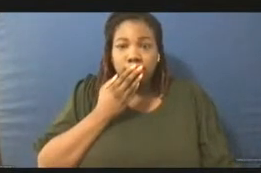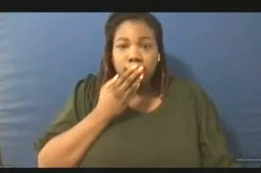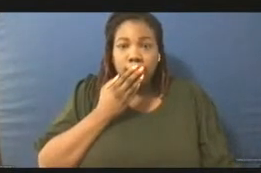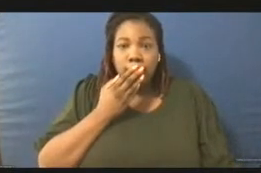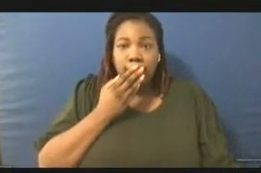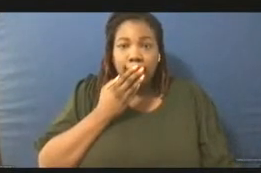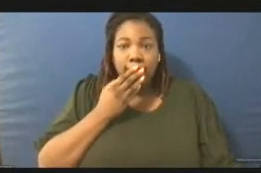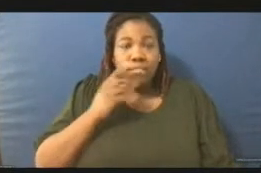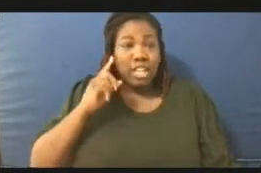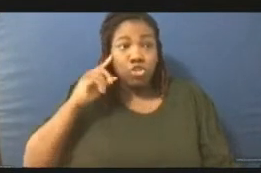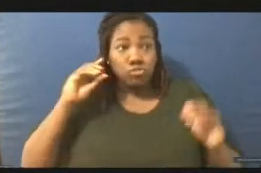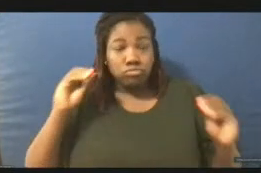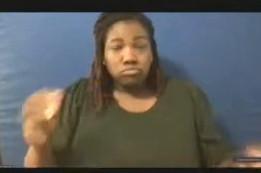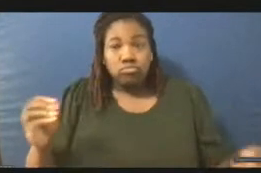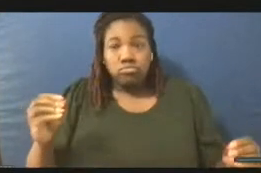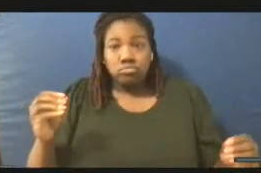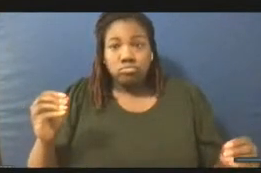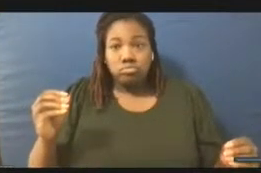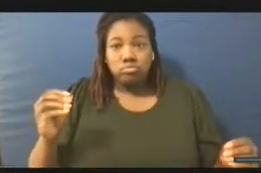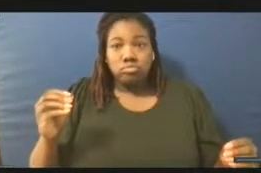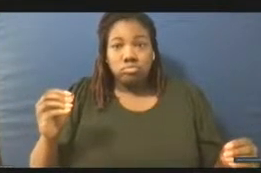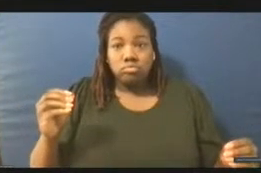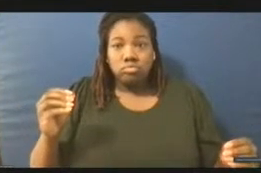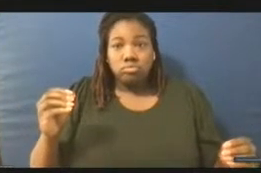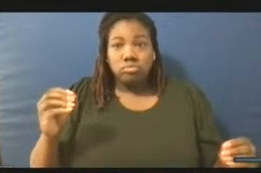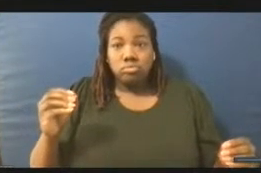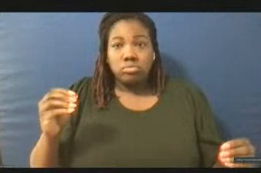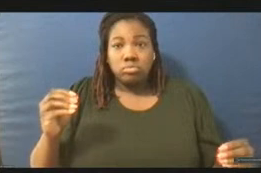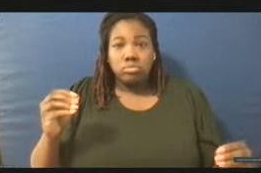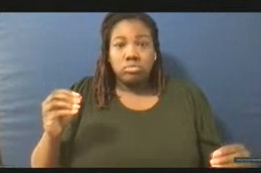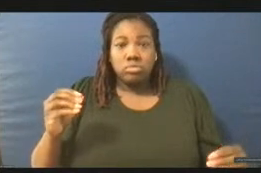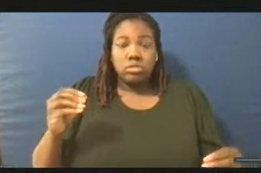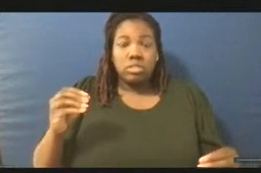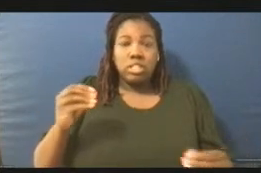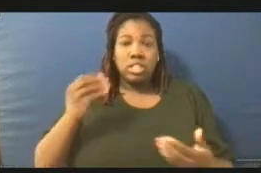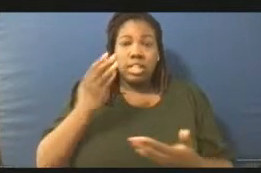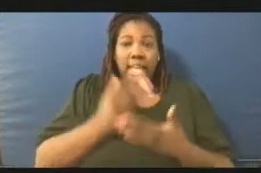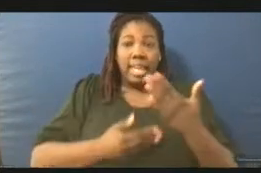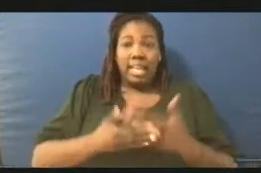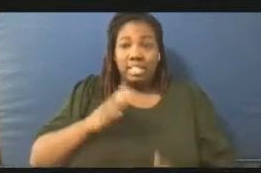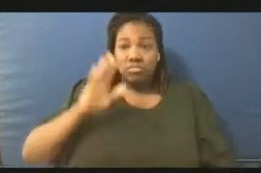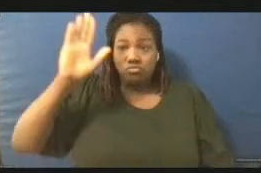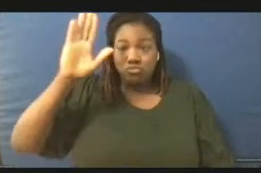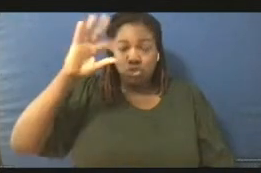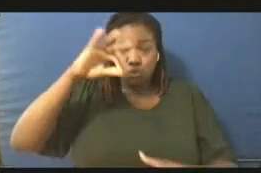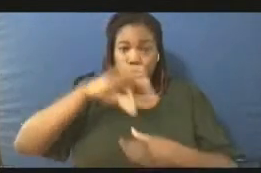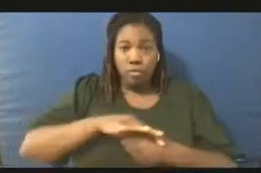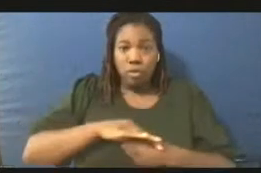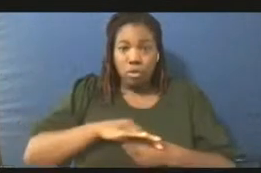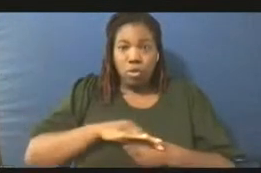Hearing none, please signal your votes by raise of hand. Ayes.